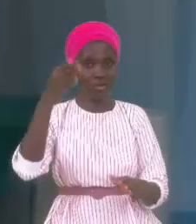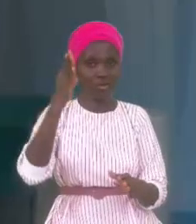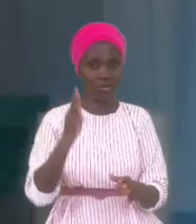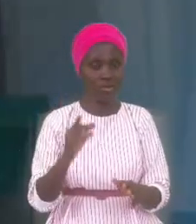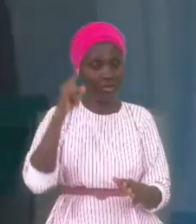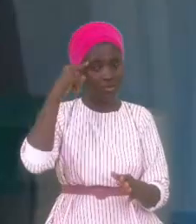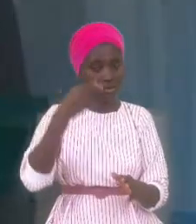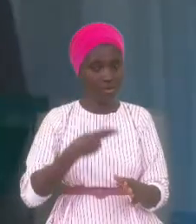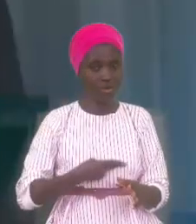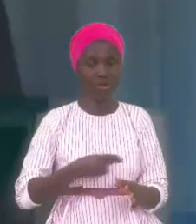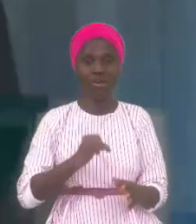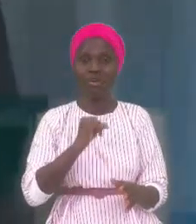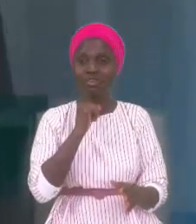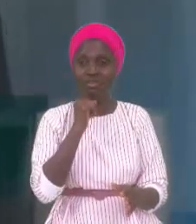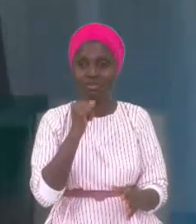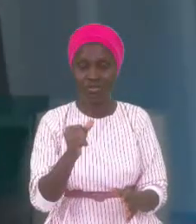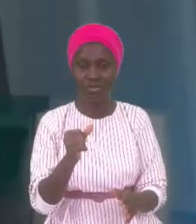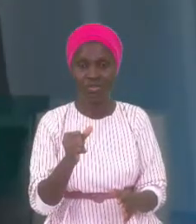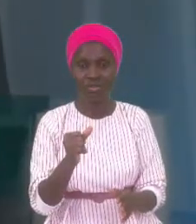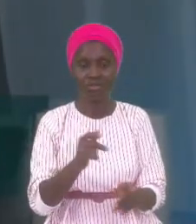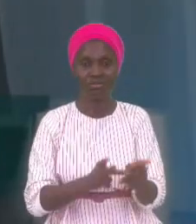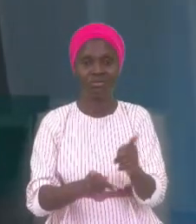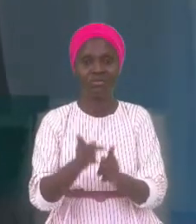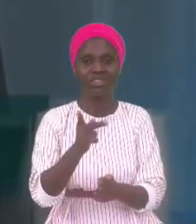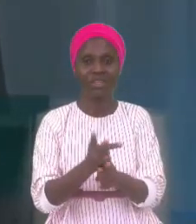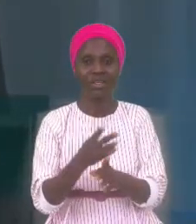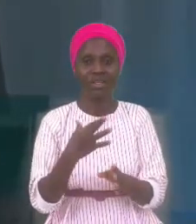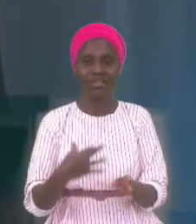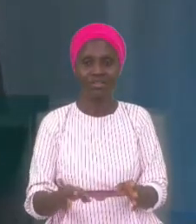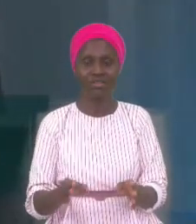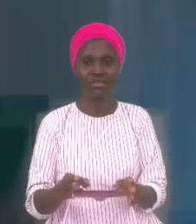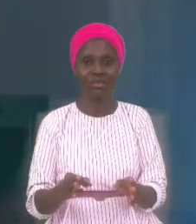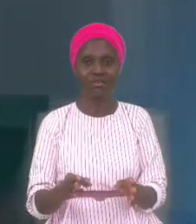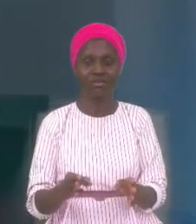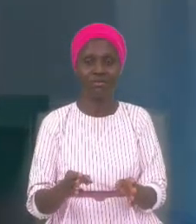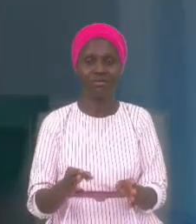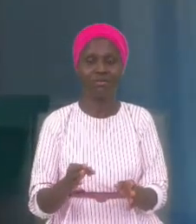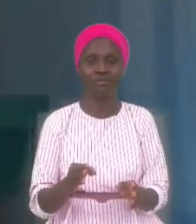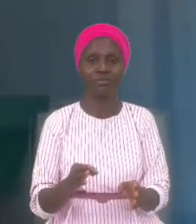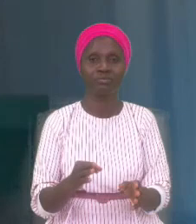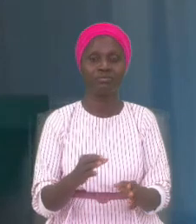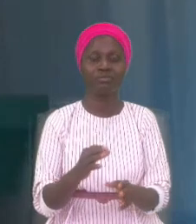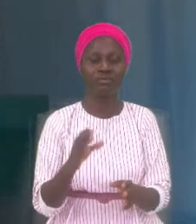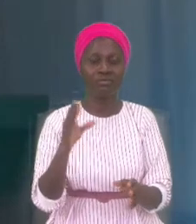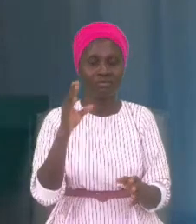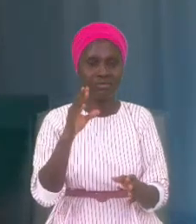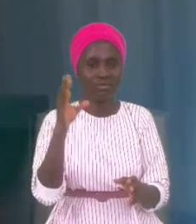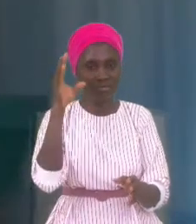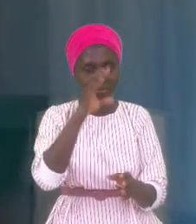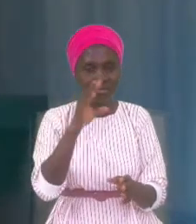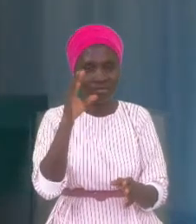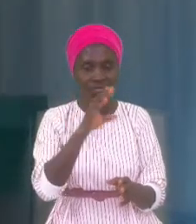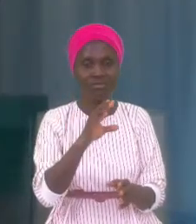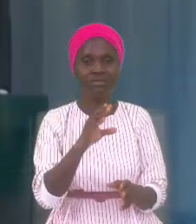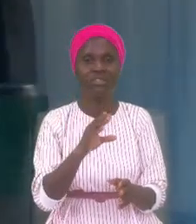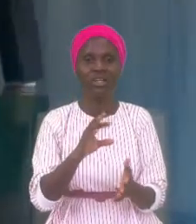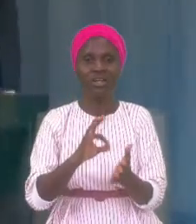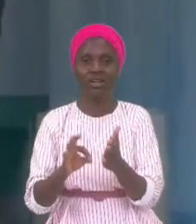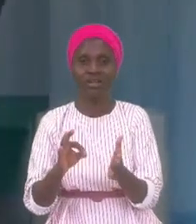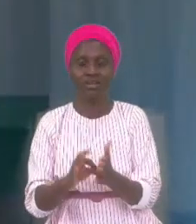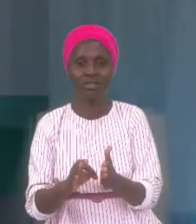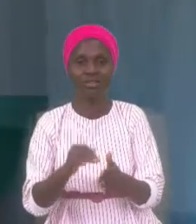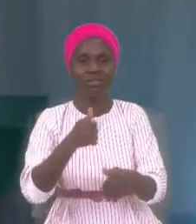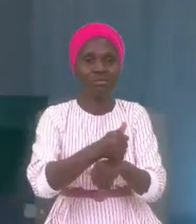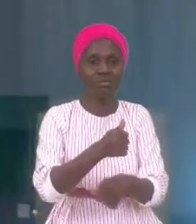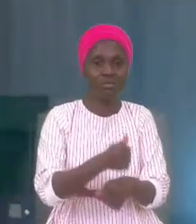kind of accumulating blame, guilt, shame,